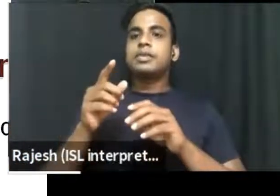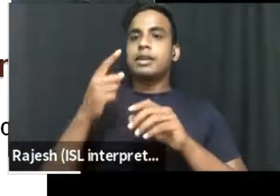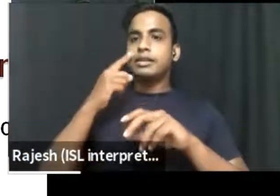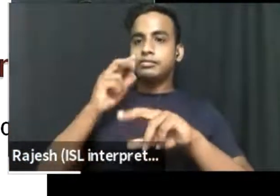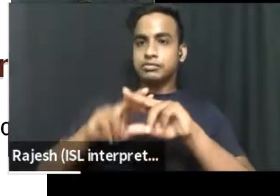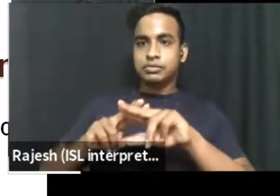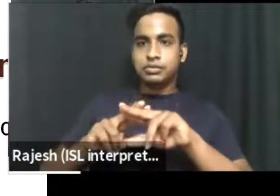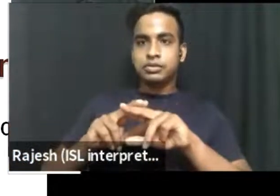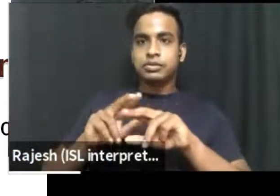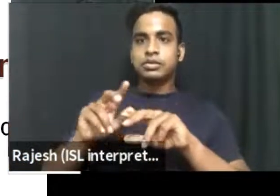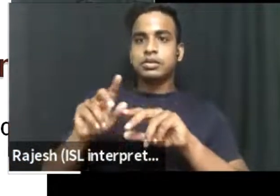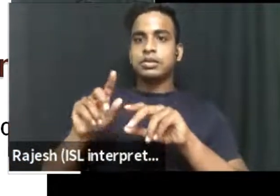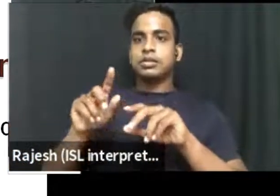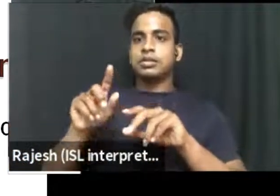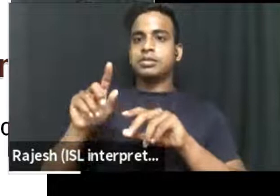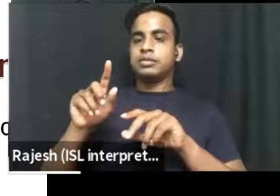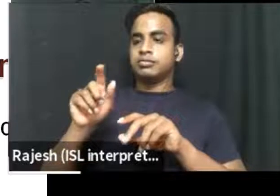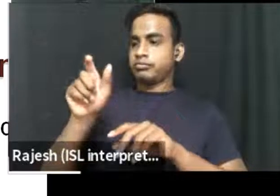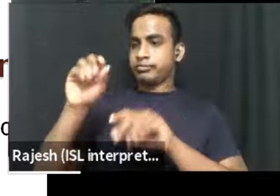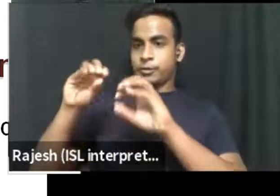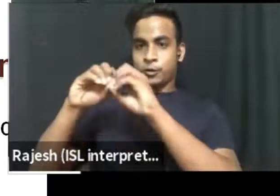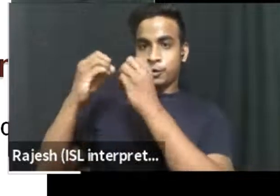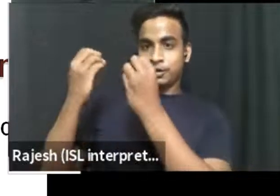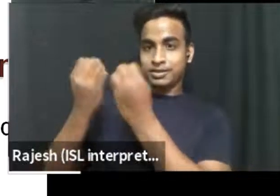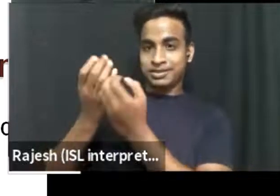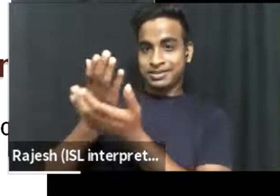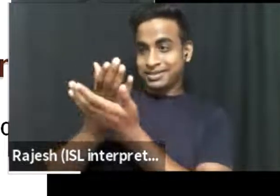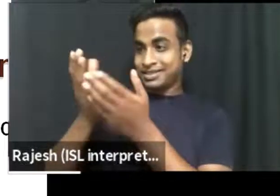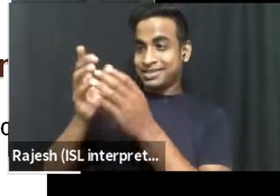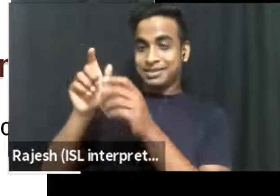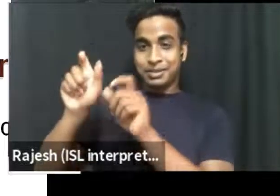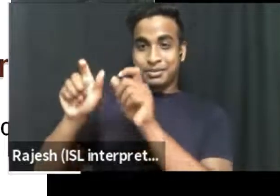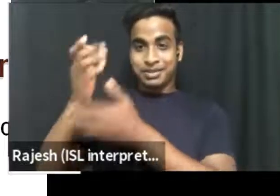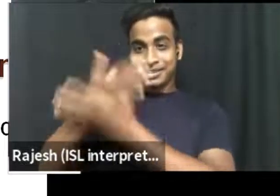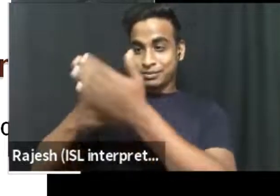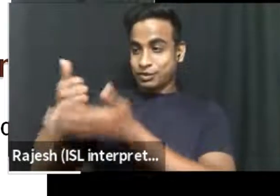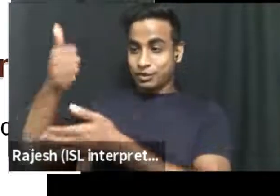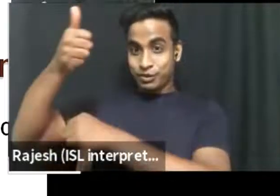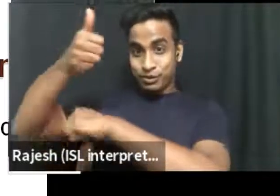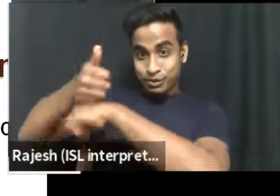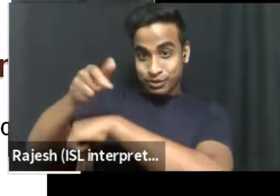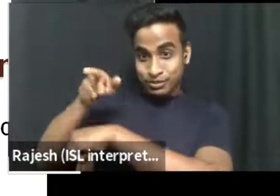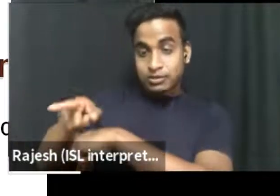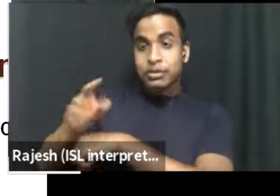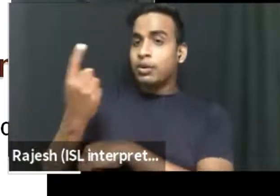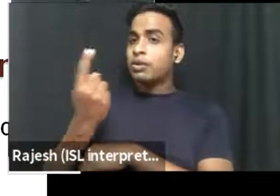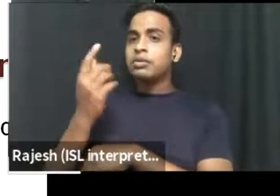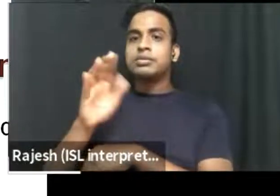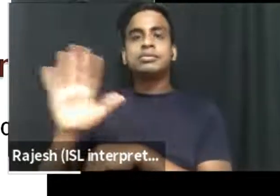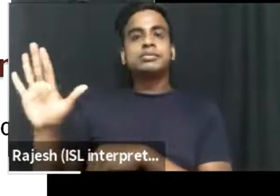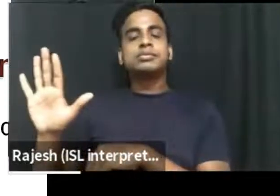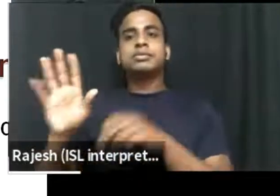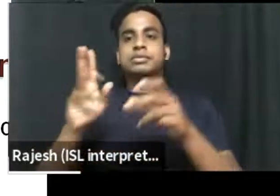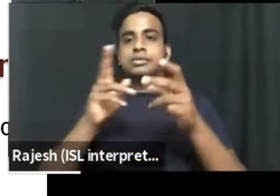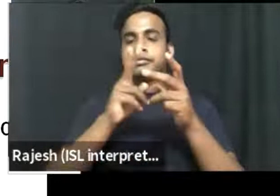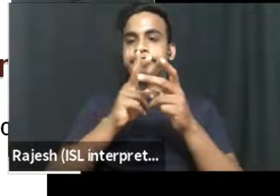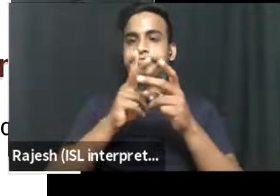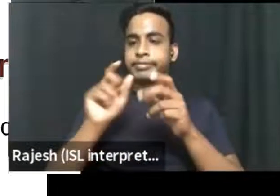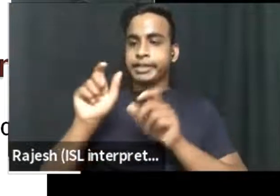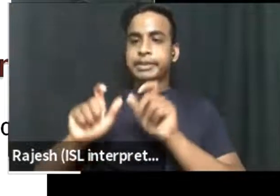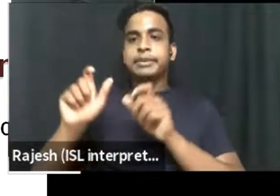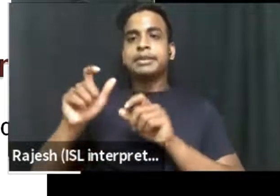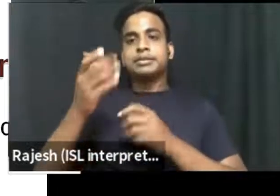be not just by the organizations of people with disabilities, but overall there has been an ownership